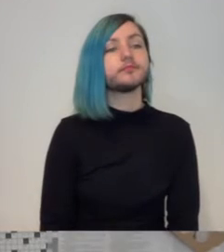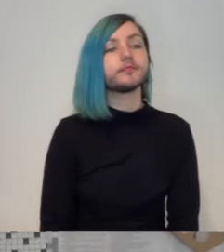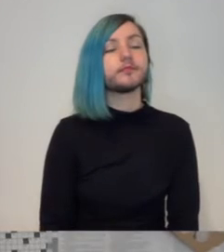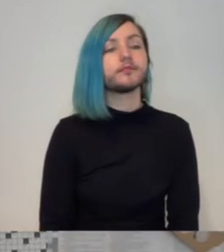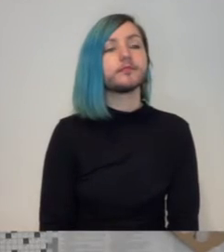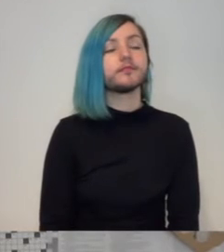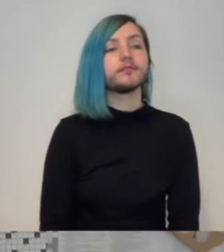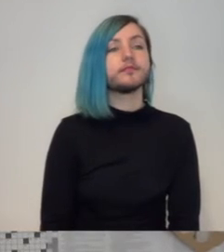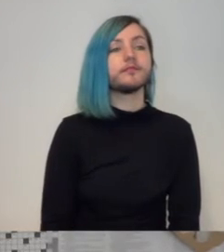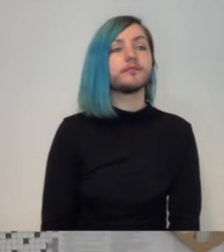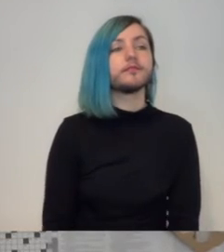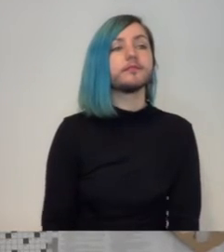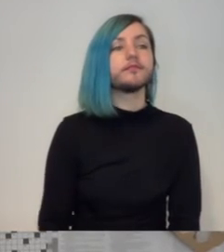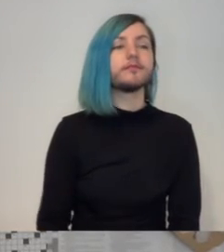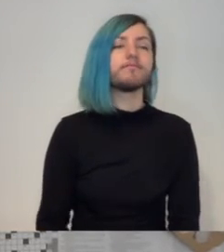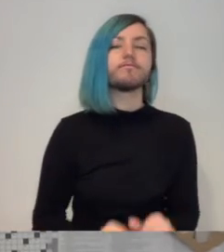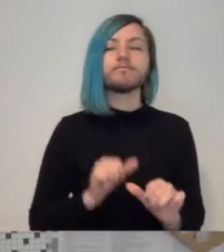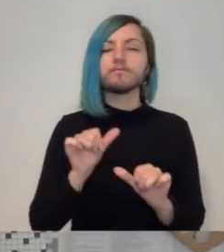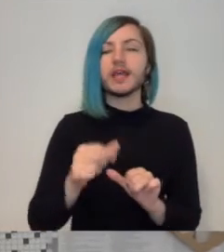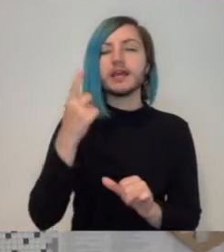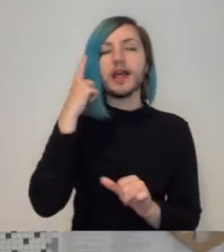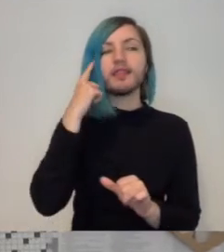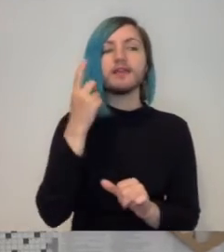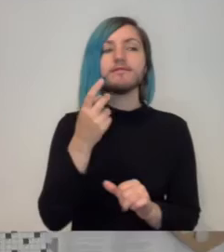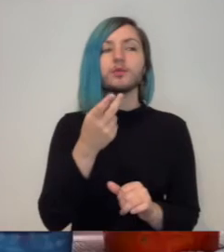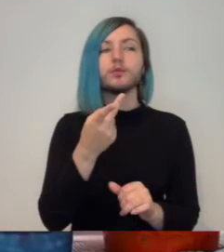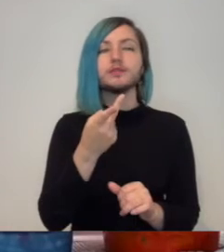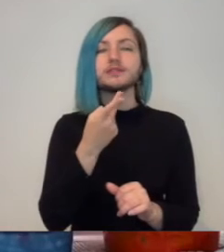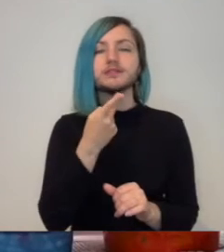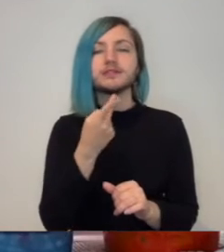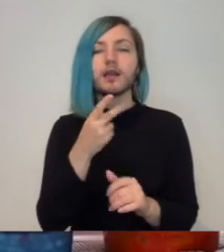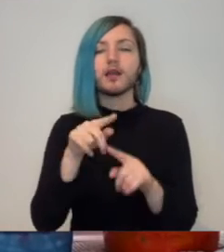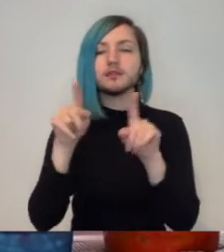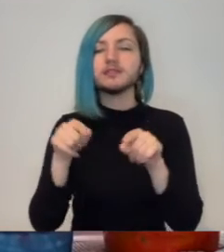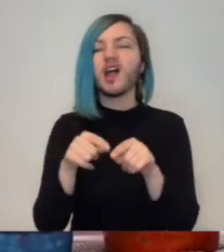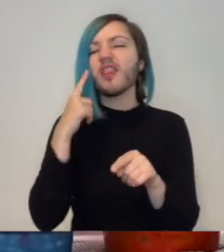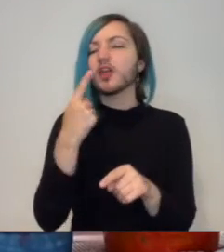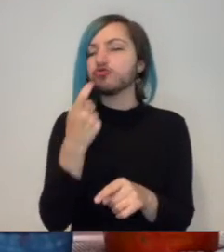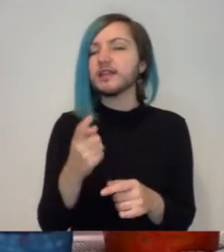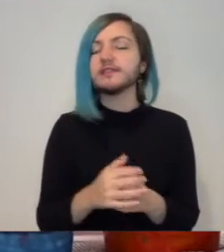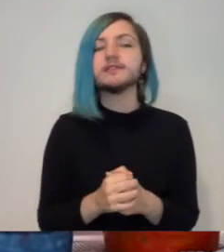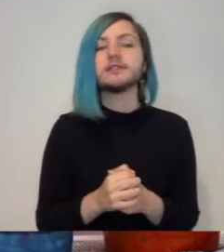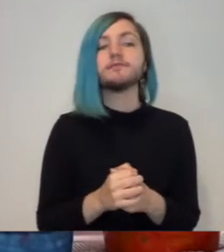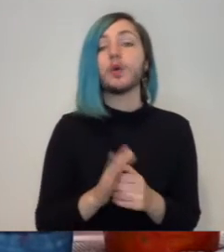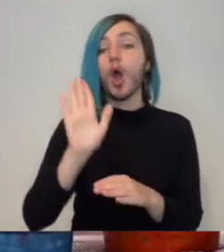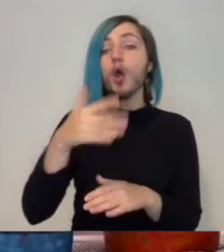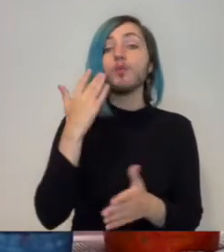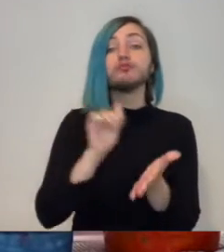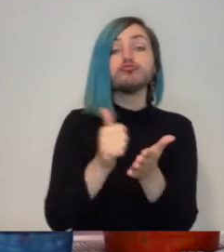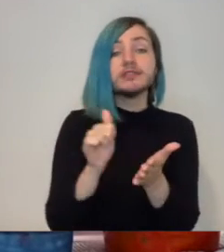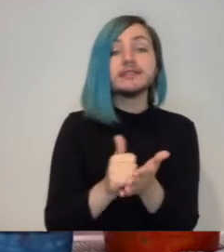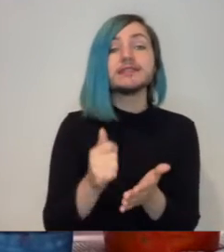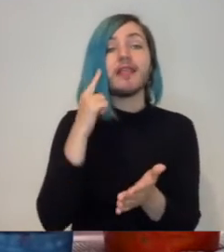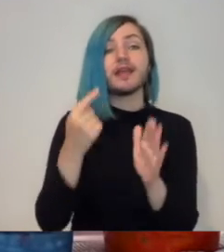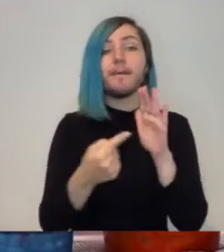And then I think for the next one, I'm going to do red. Now, when you're printing at home, I think it's important